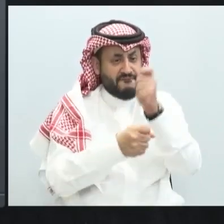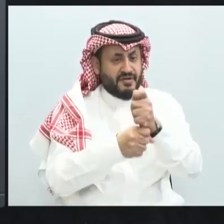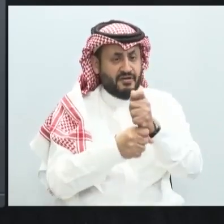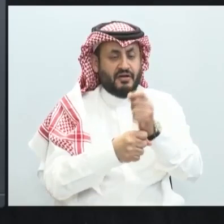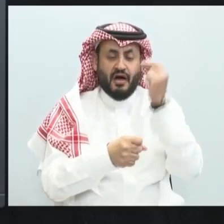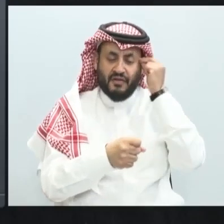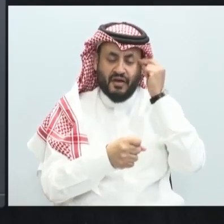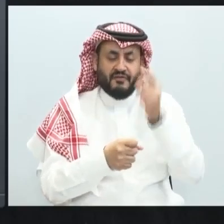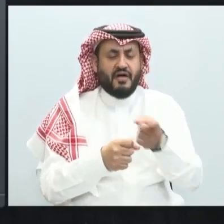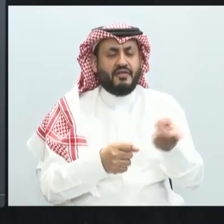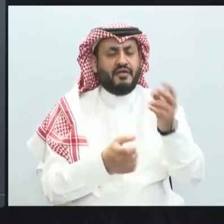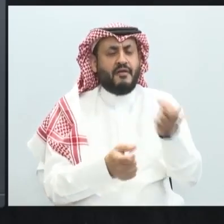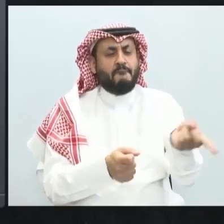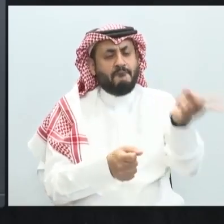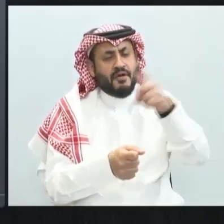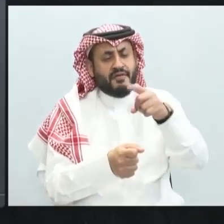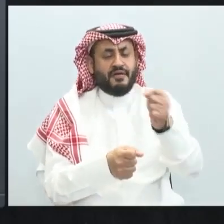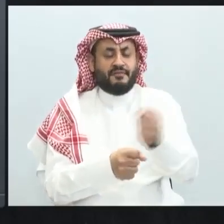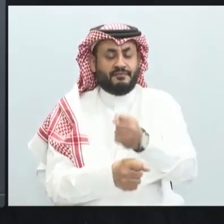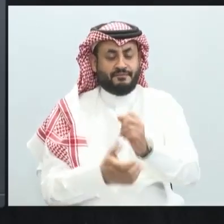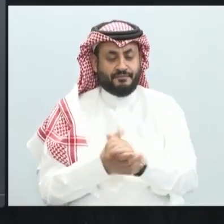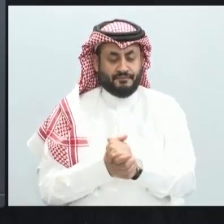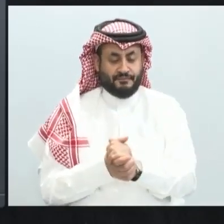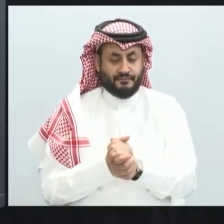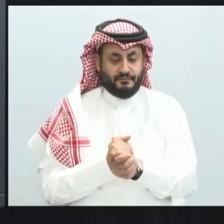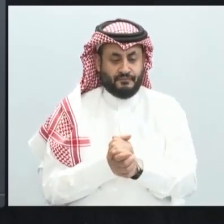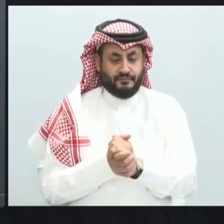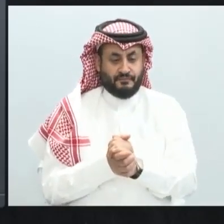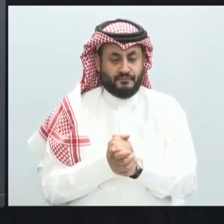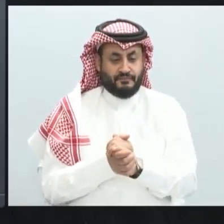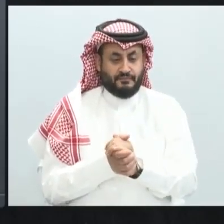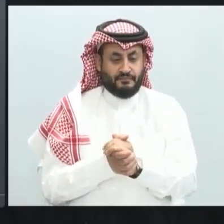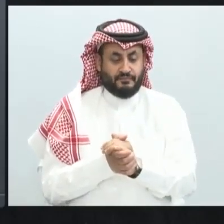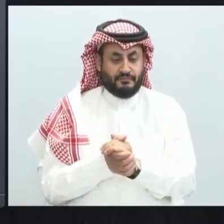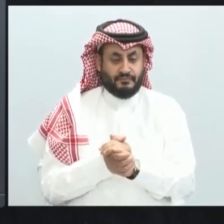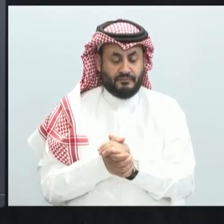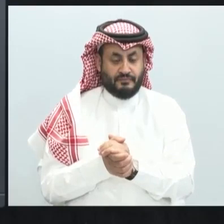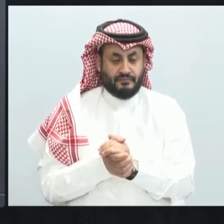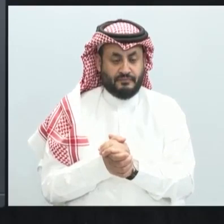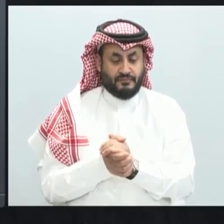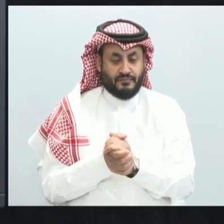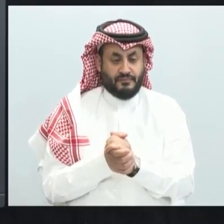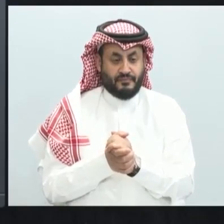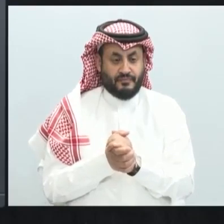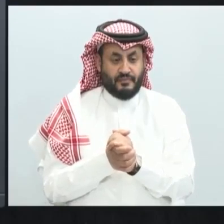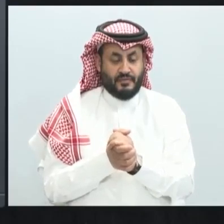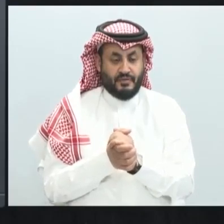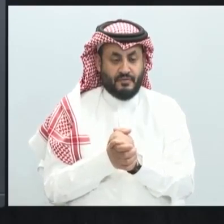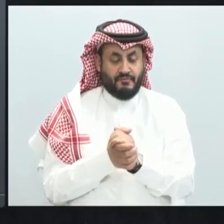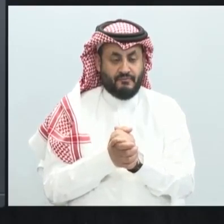we use going to, which means to talk about our plans, to talk about